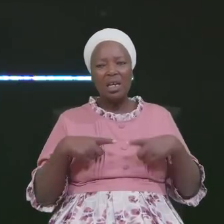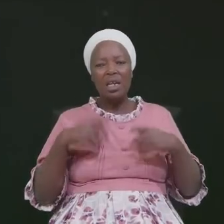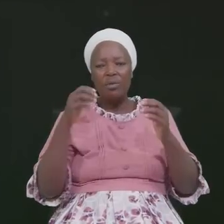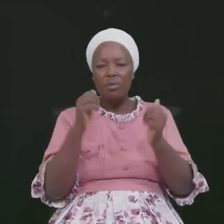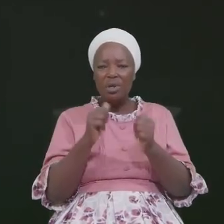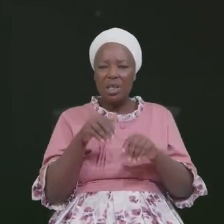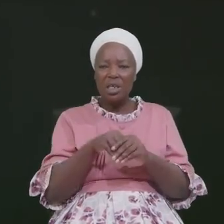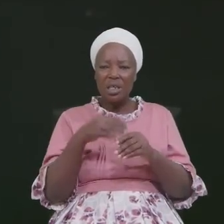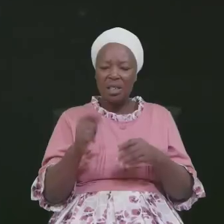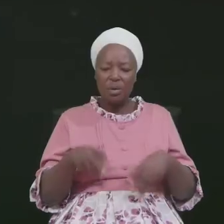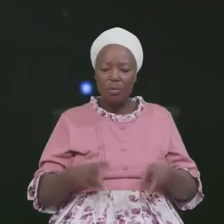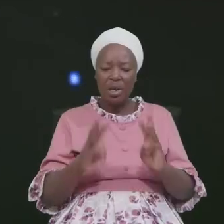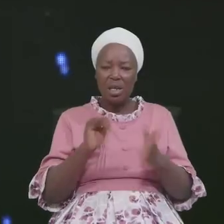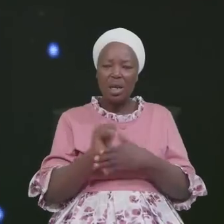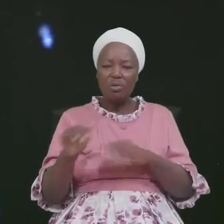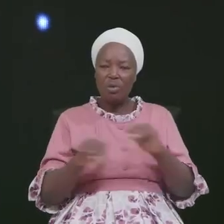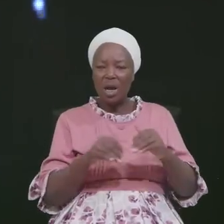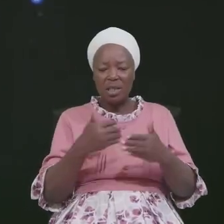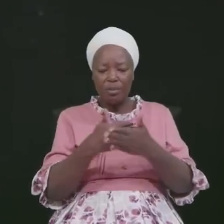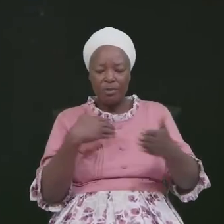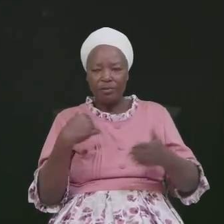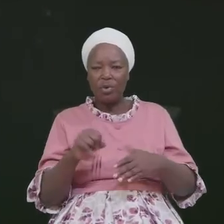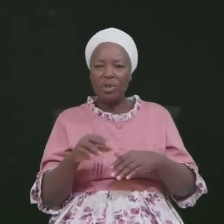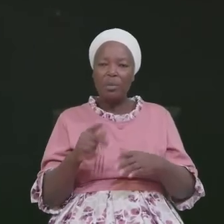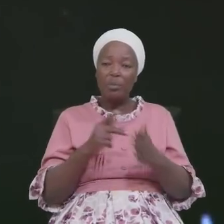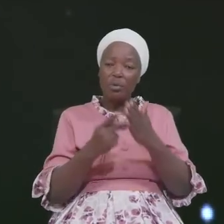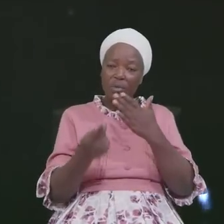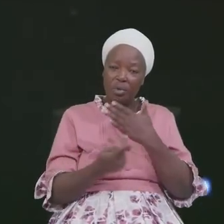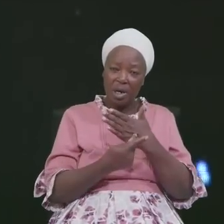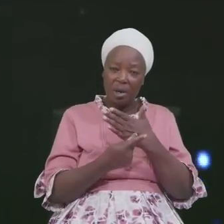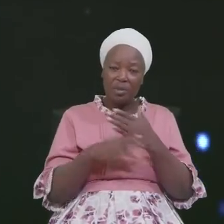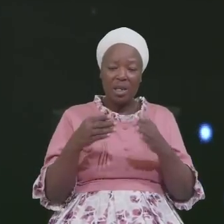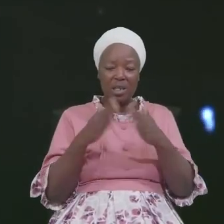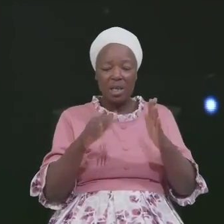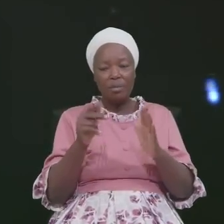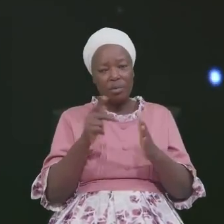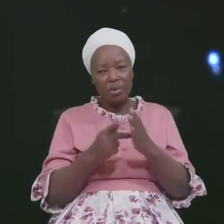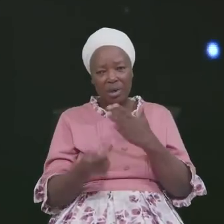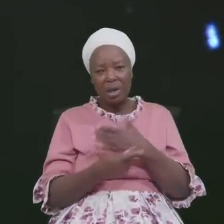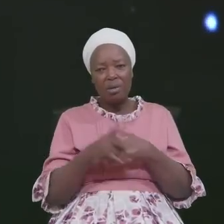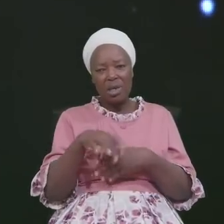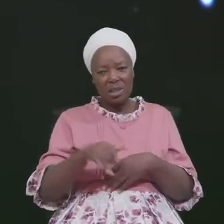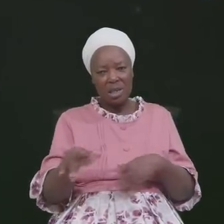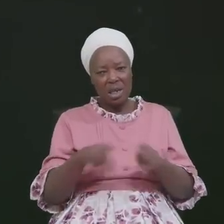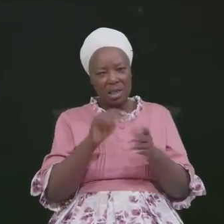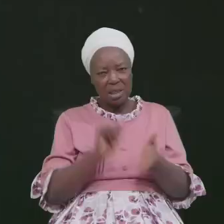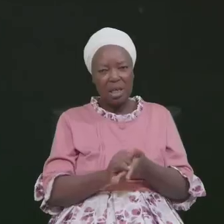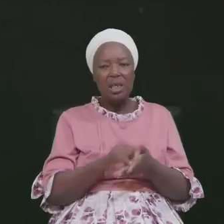way you acted before the Congress, you're still like that today, then you are